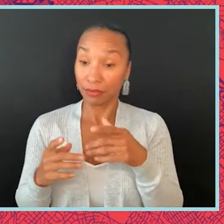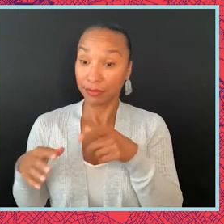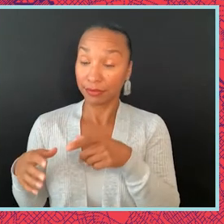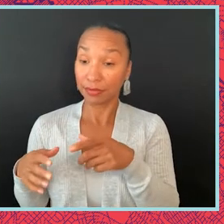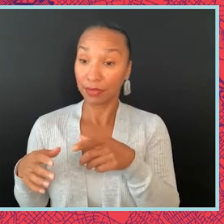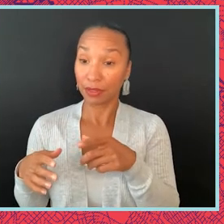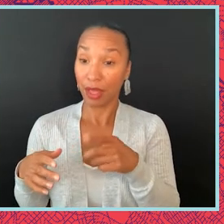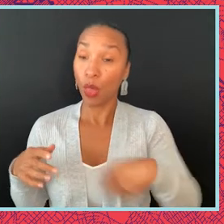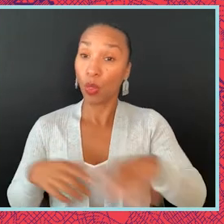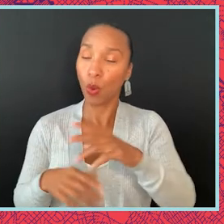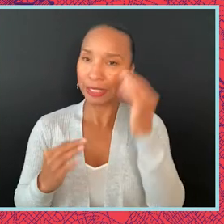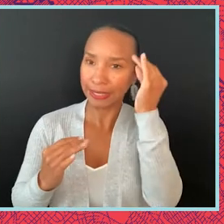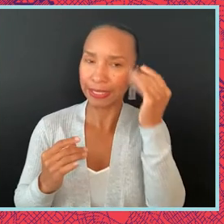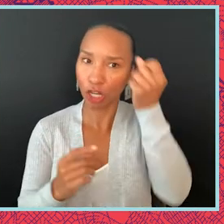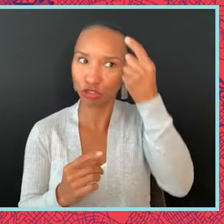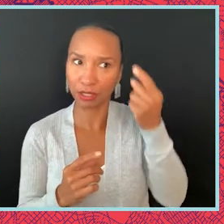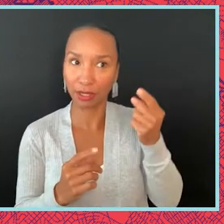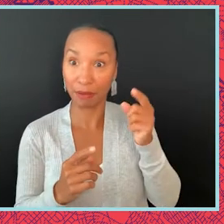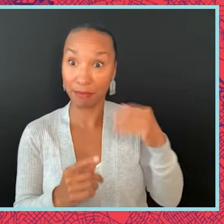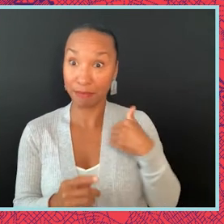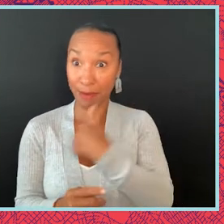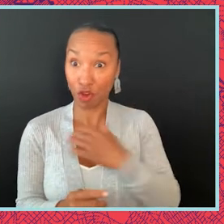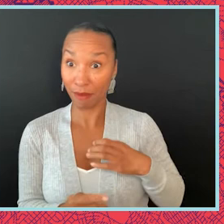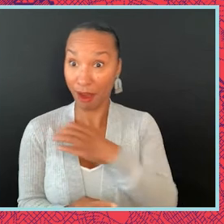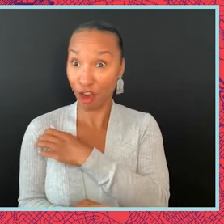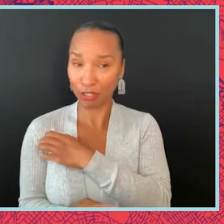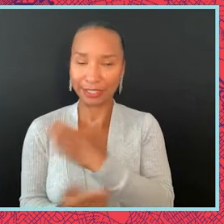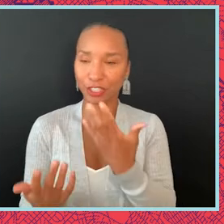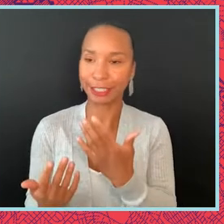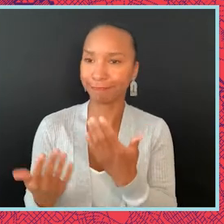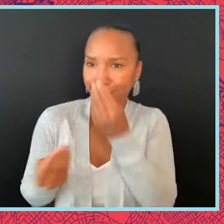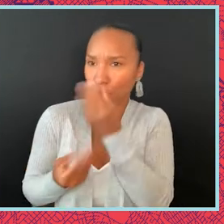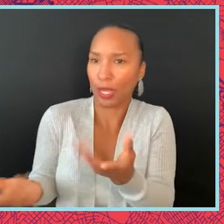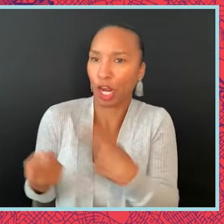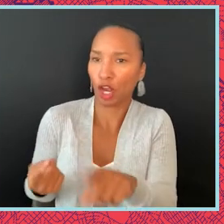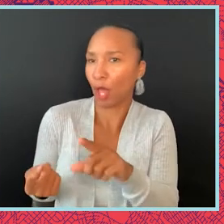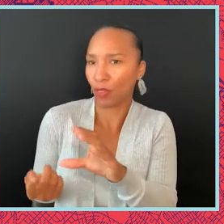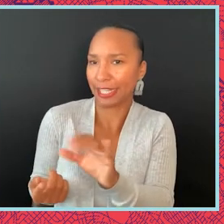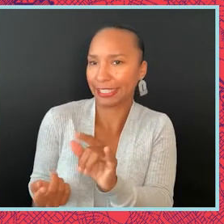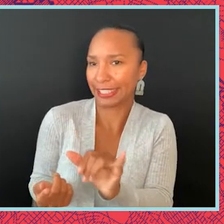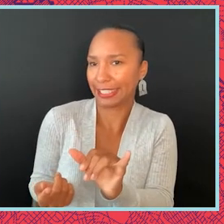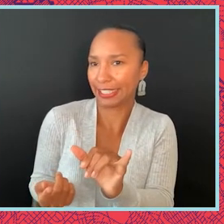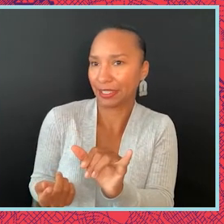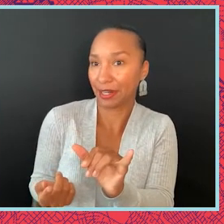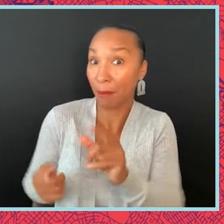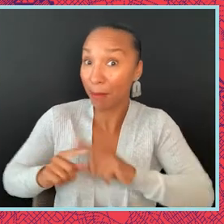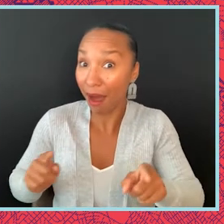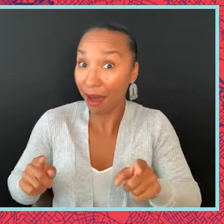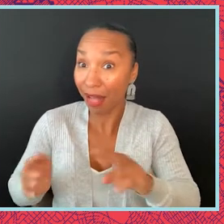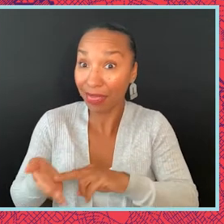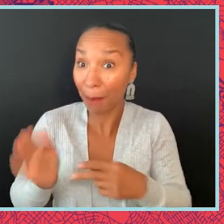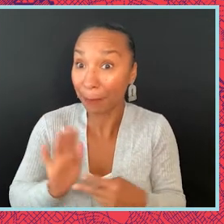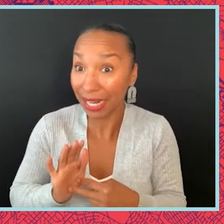they understood, though, was that members of Congress, many of whom did not mean the city well, were going to be